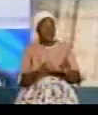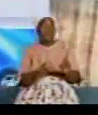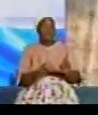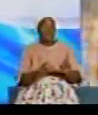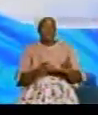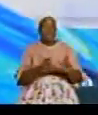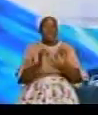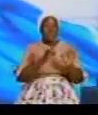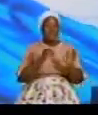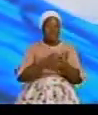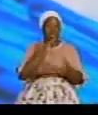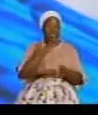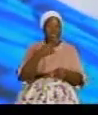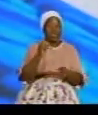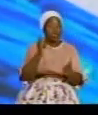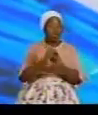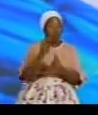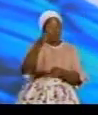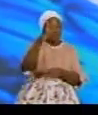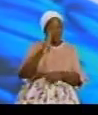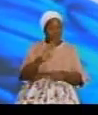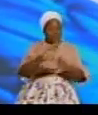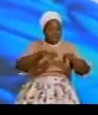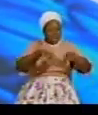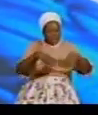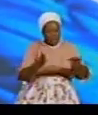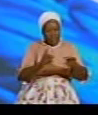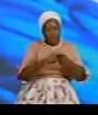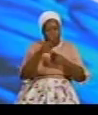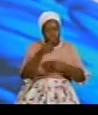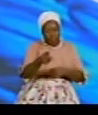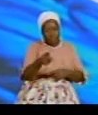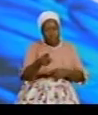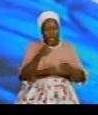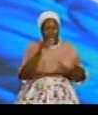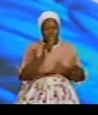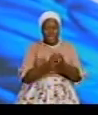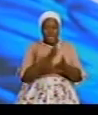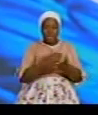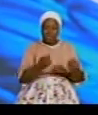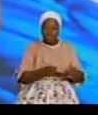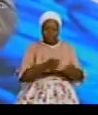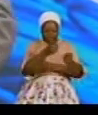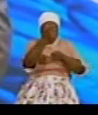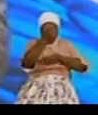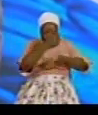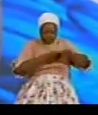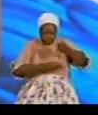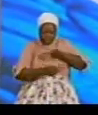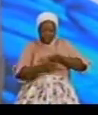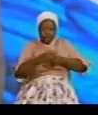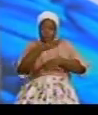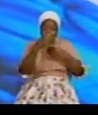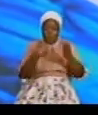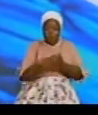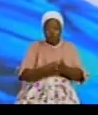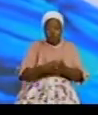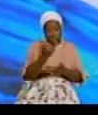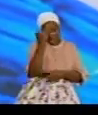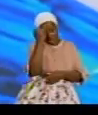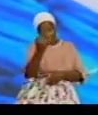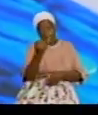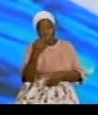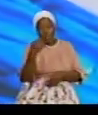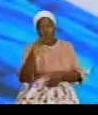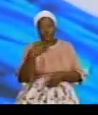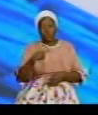the word of God given to you that replaces all the ideologies of the world